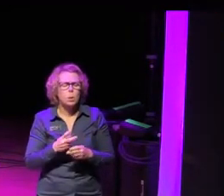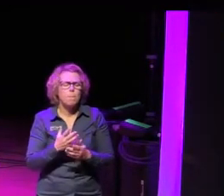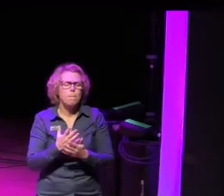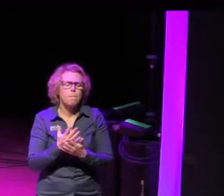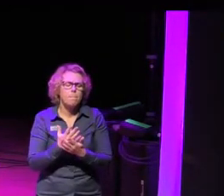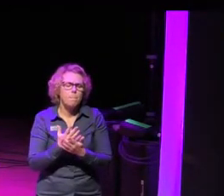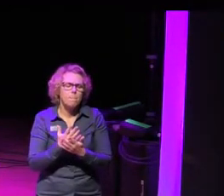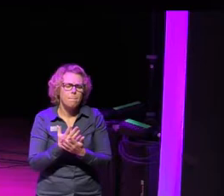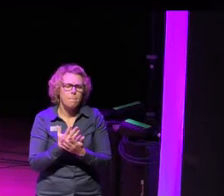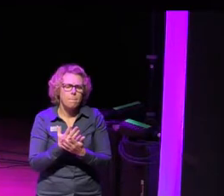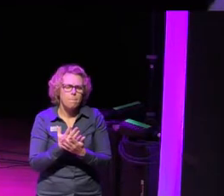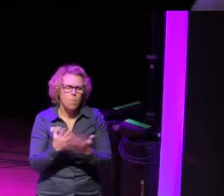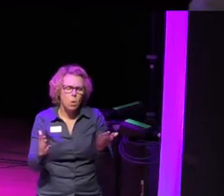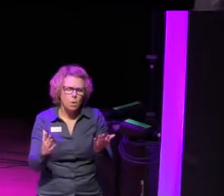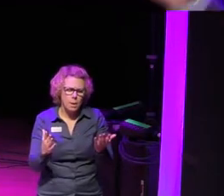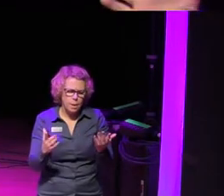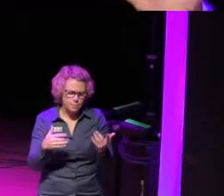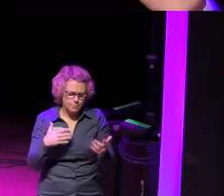different,